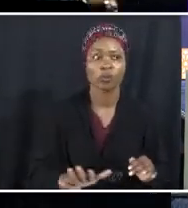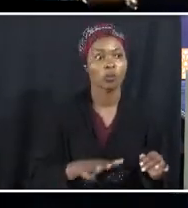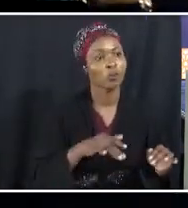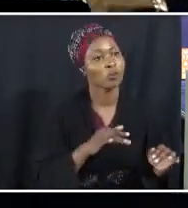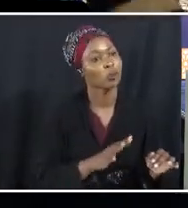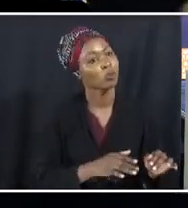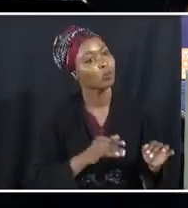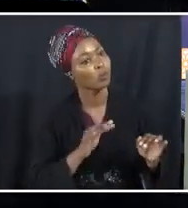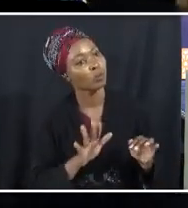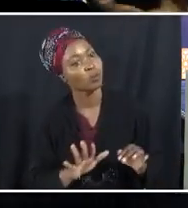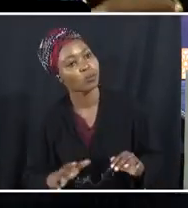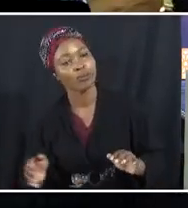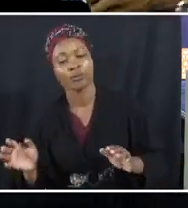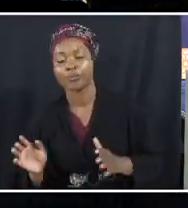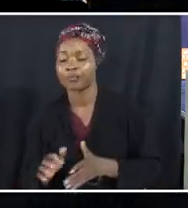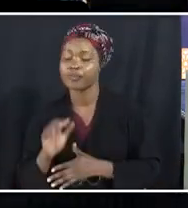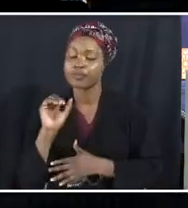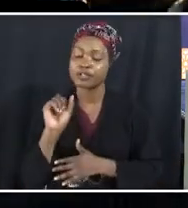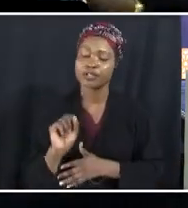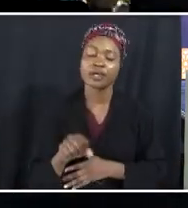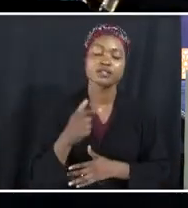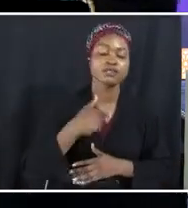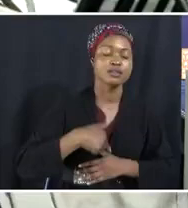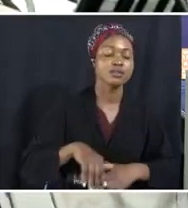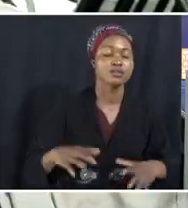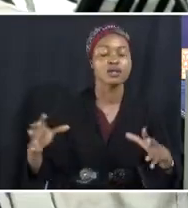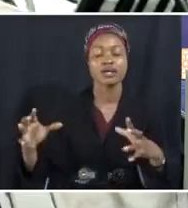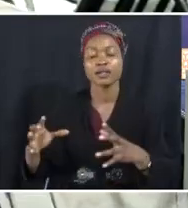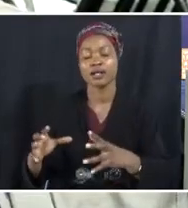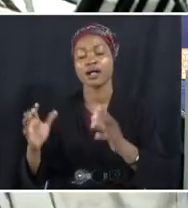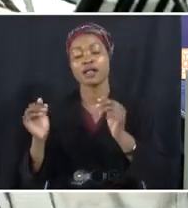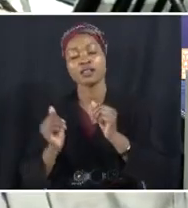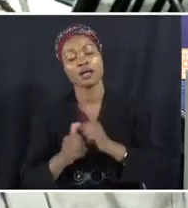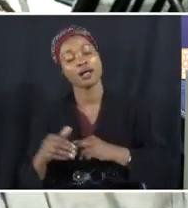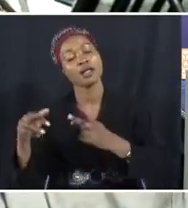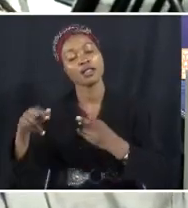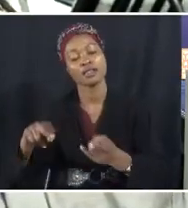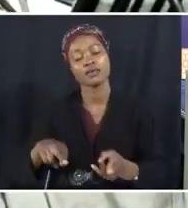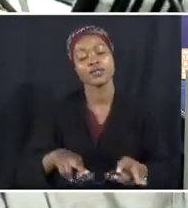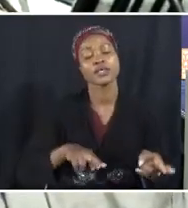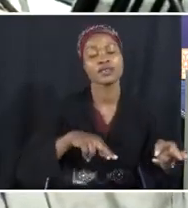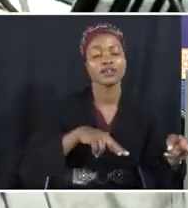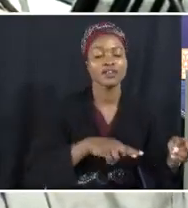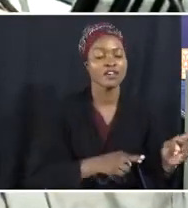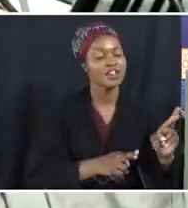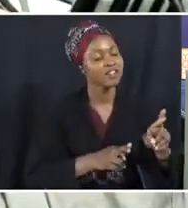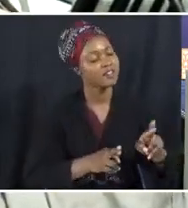and crown. Yes, we'll gather, yes, we'll gather at the